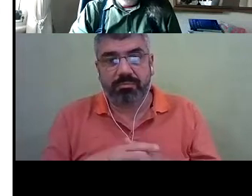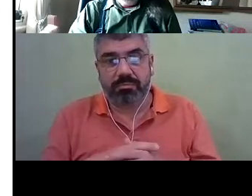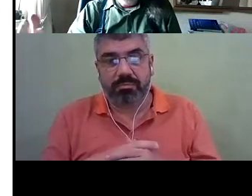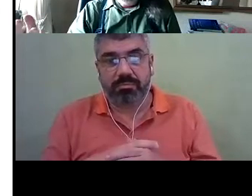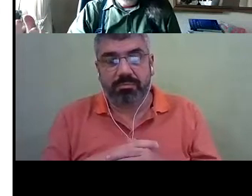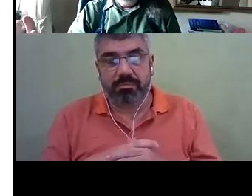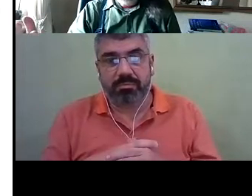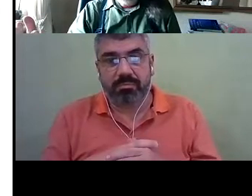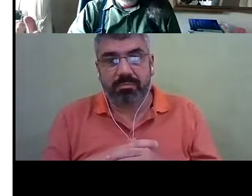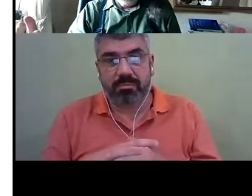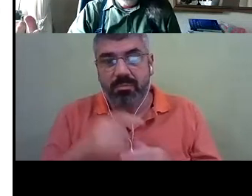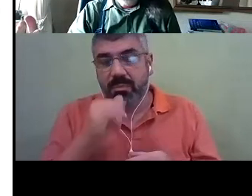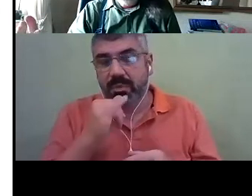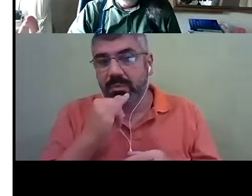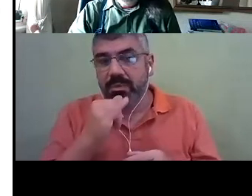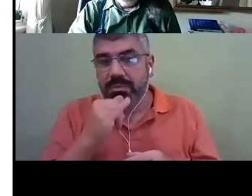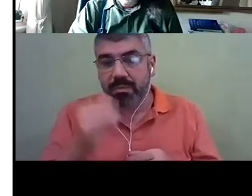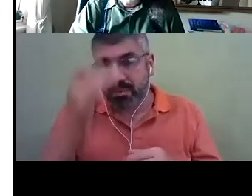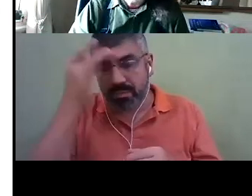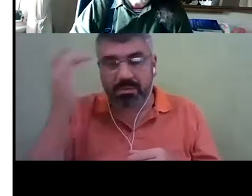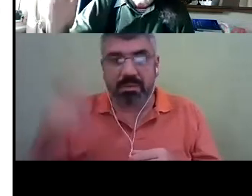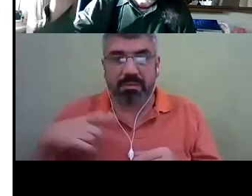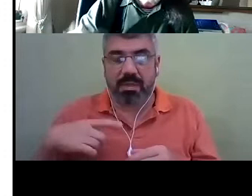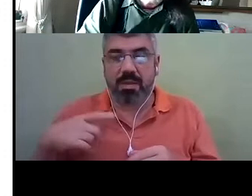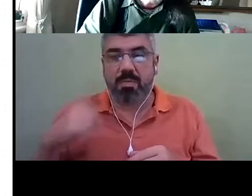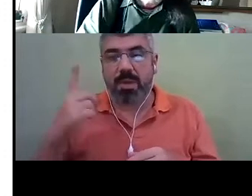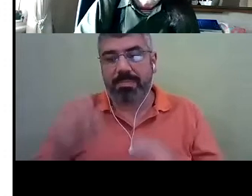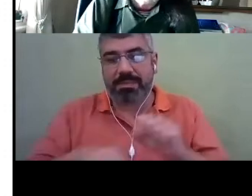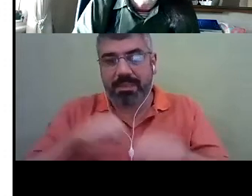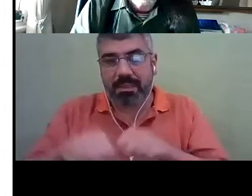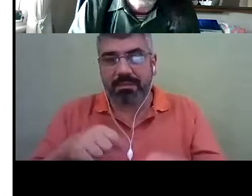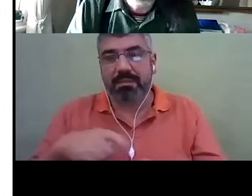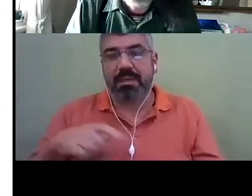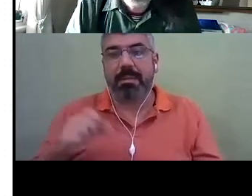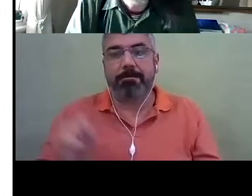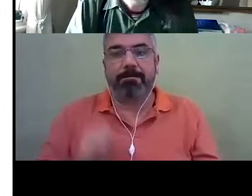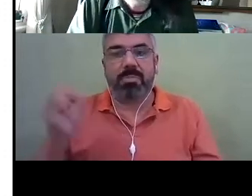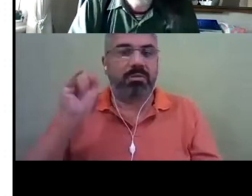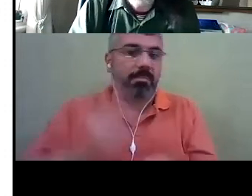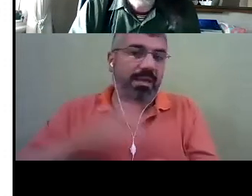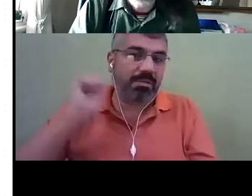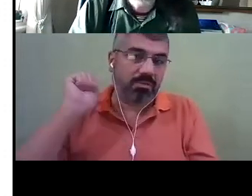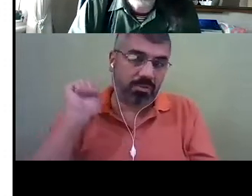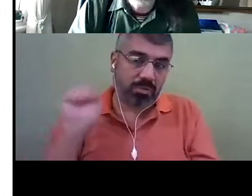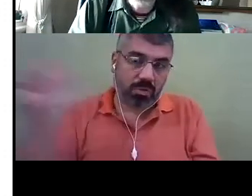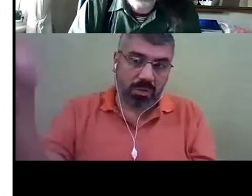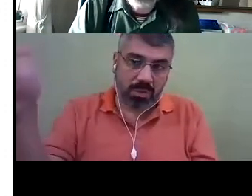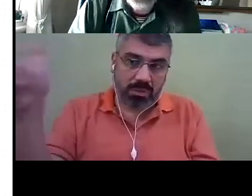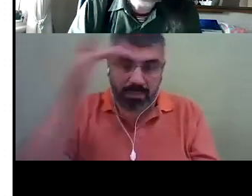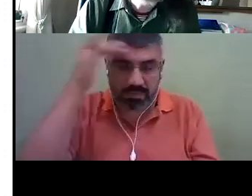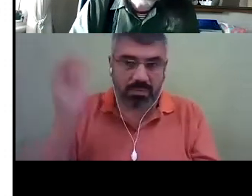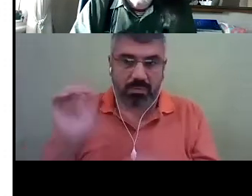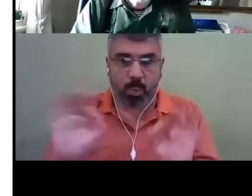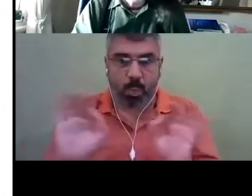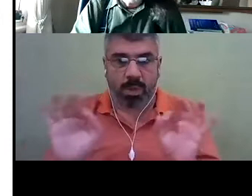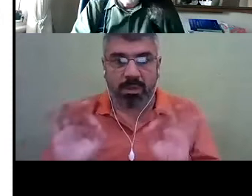It doesn't make sense to say it's more useful. Oh, Marx said it depends on the labor required to produce it, but